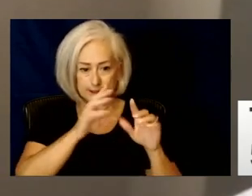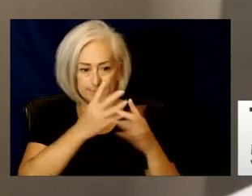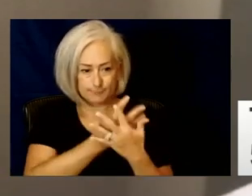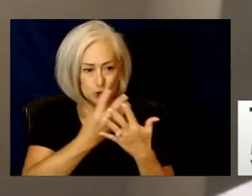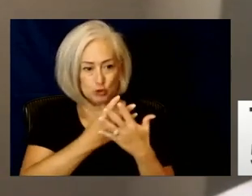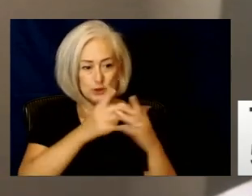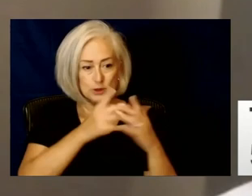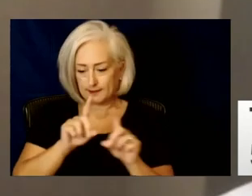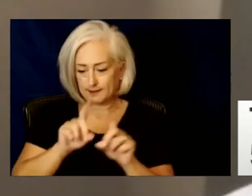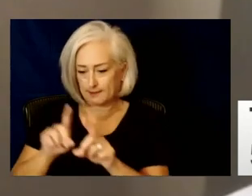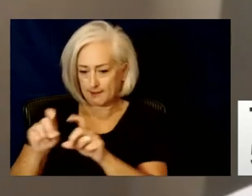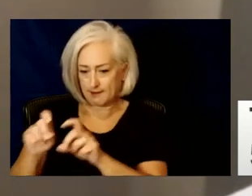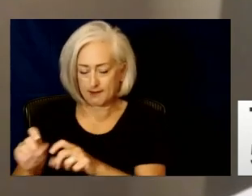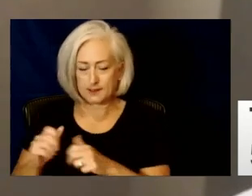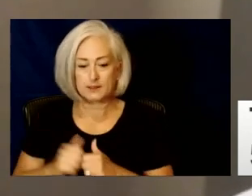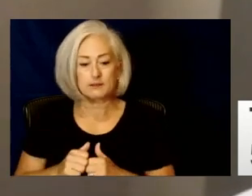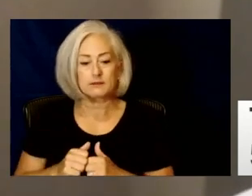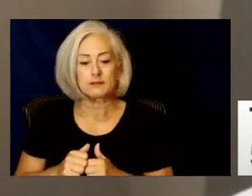they looked at up to 7